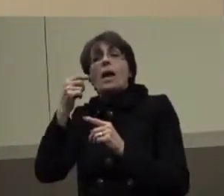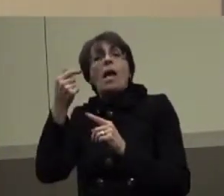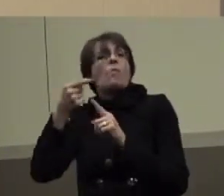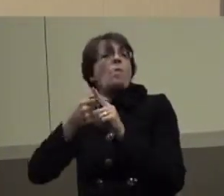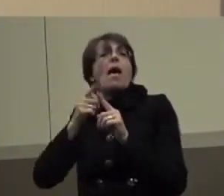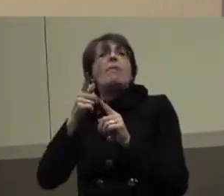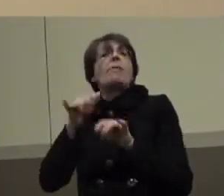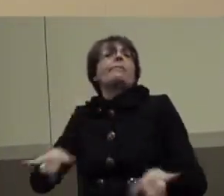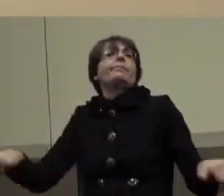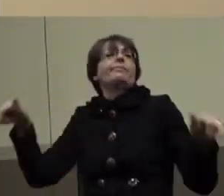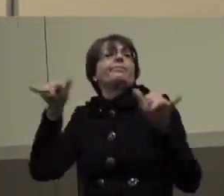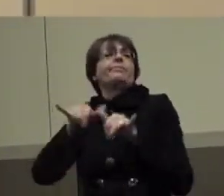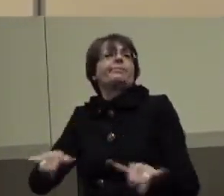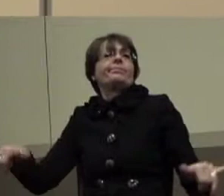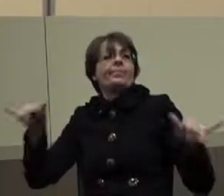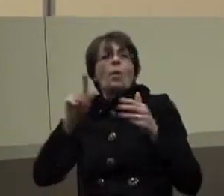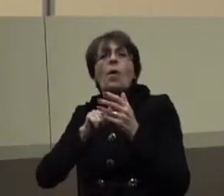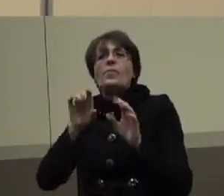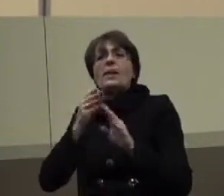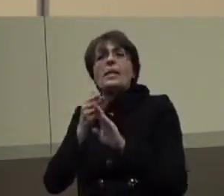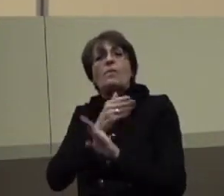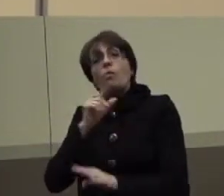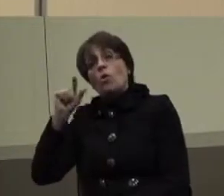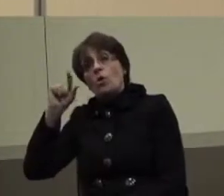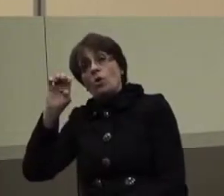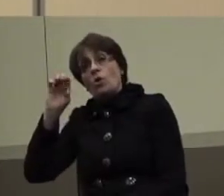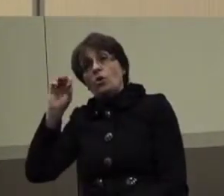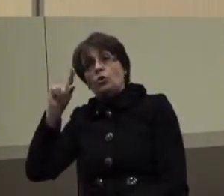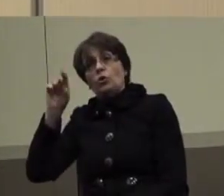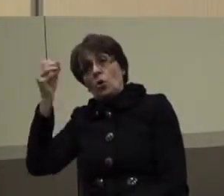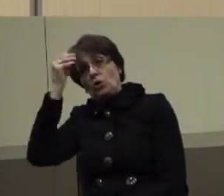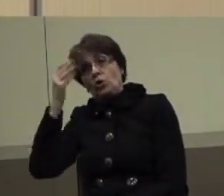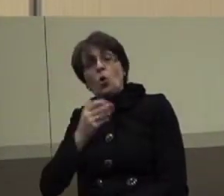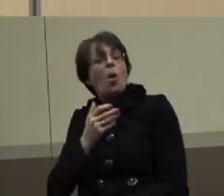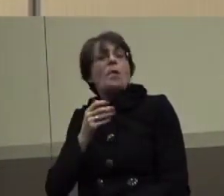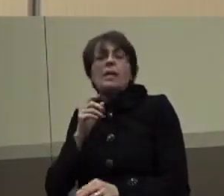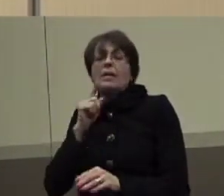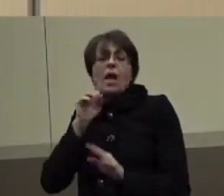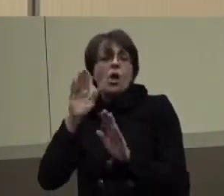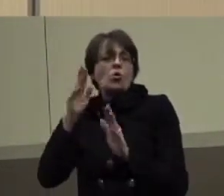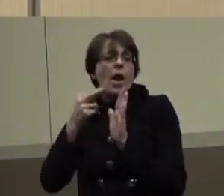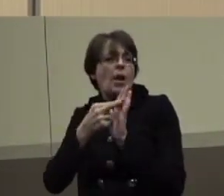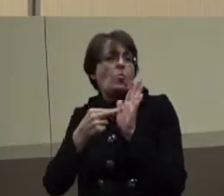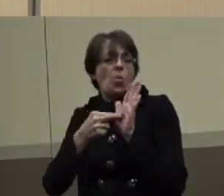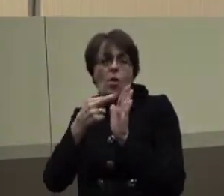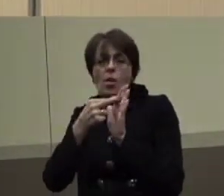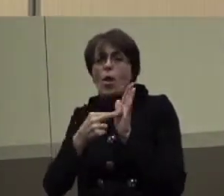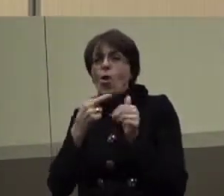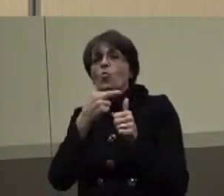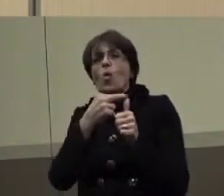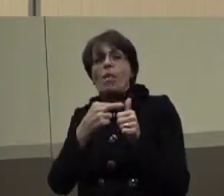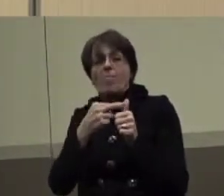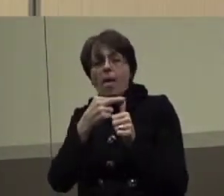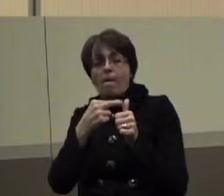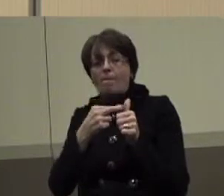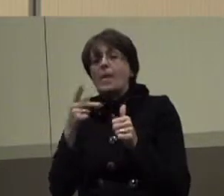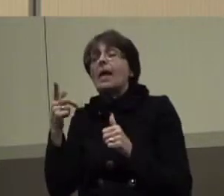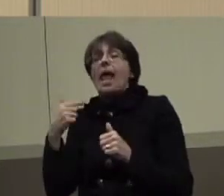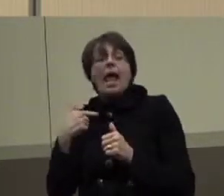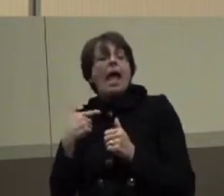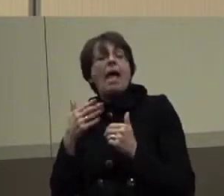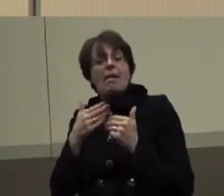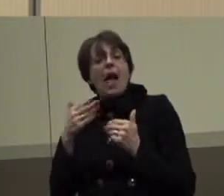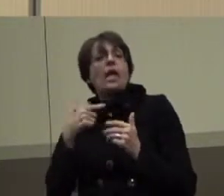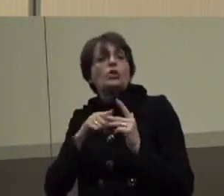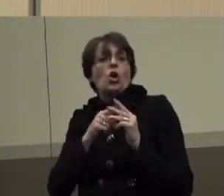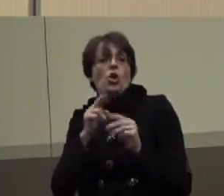going back to doing what they were doing before. And George told me this really great rule of thumb, and ever since then I've started using it, and it